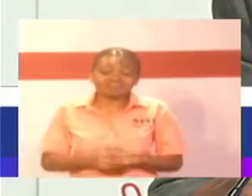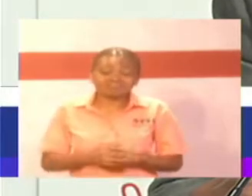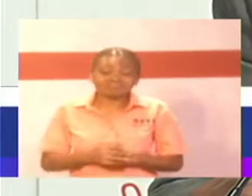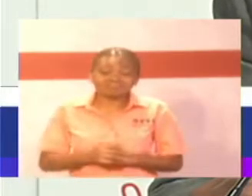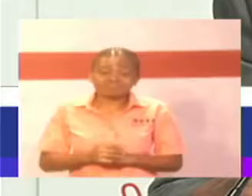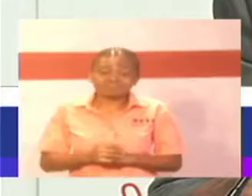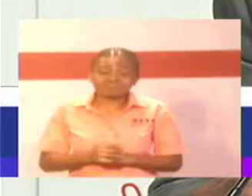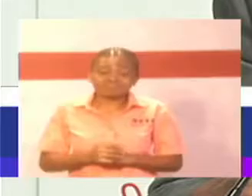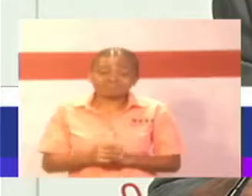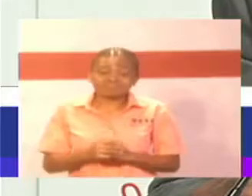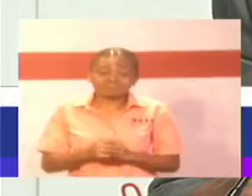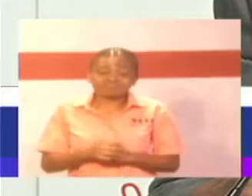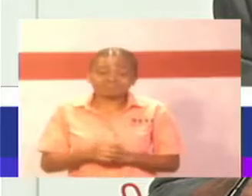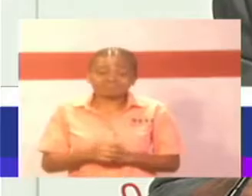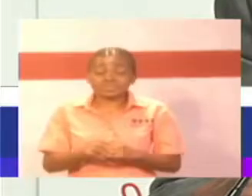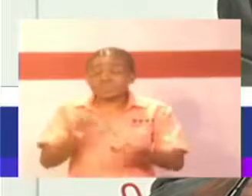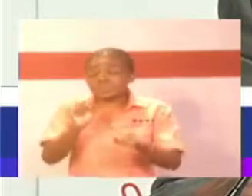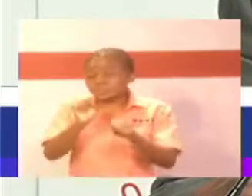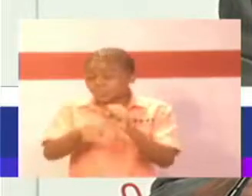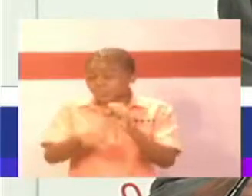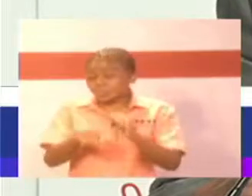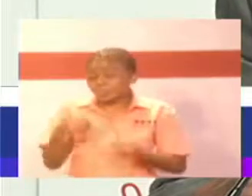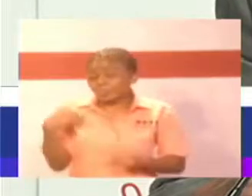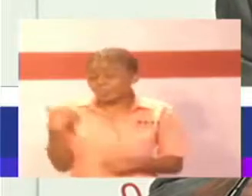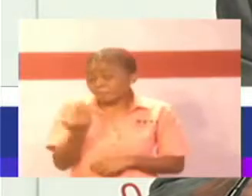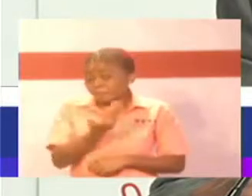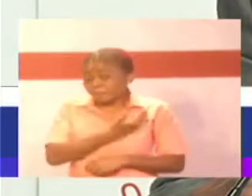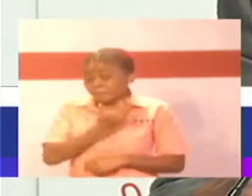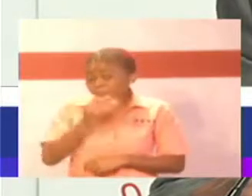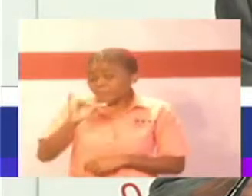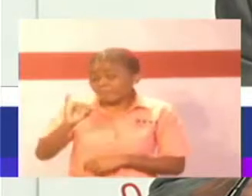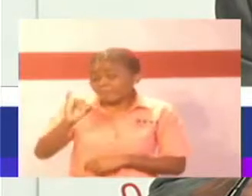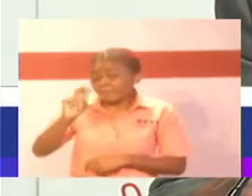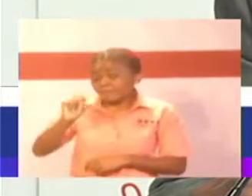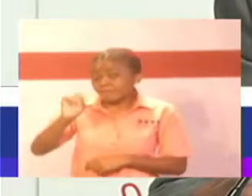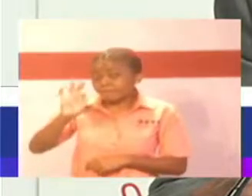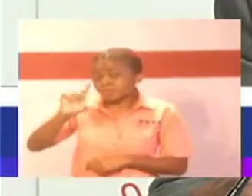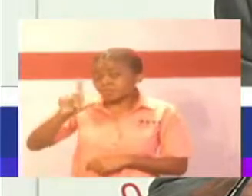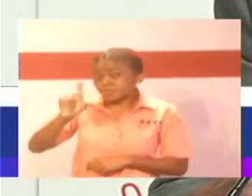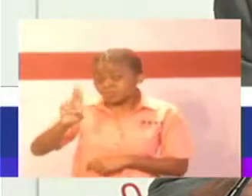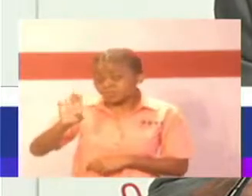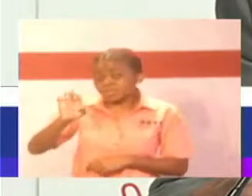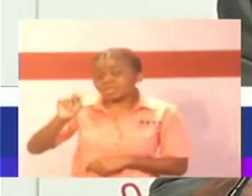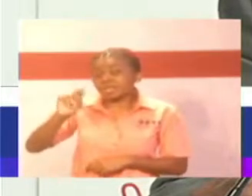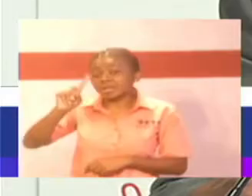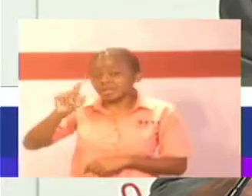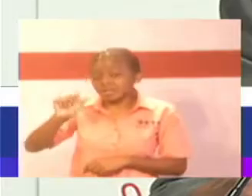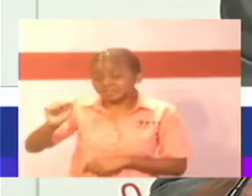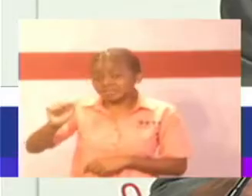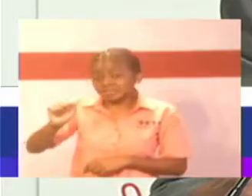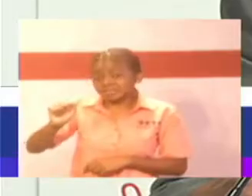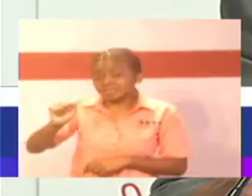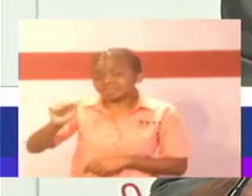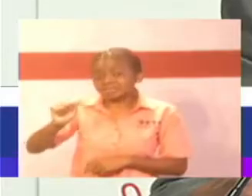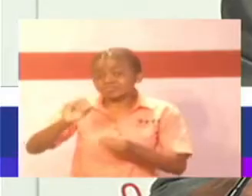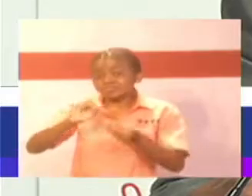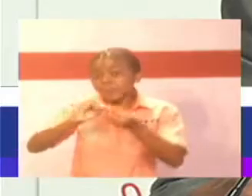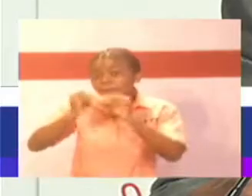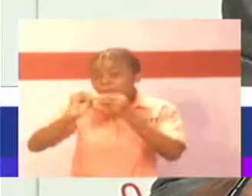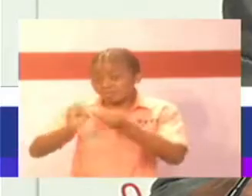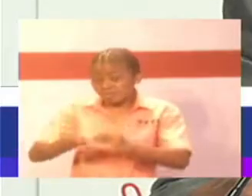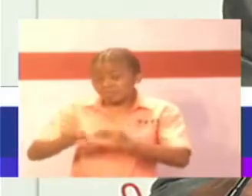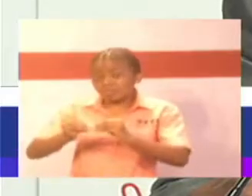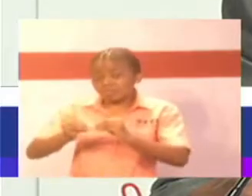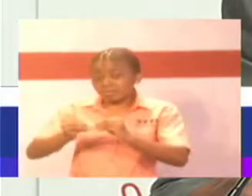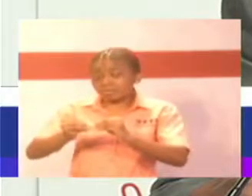over the past couple of years, our influenza figures locally, including our influenza deaths, have decreased. We hadn't had any